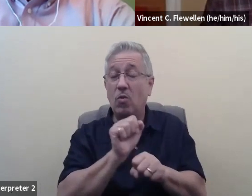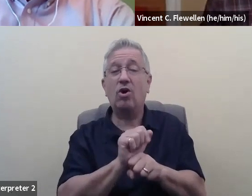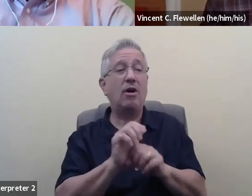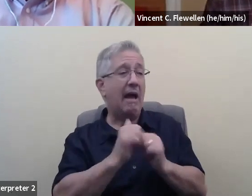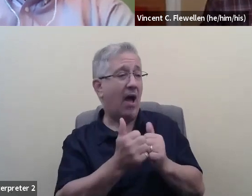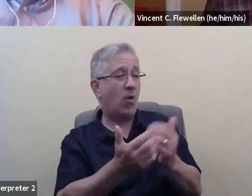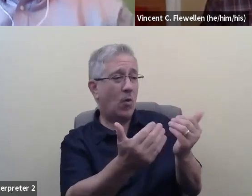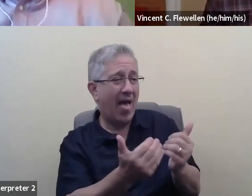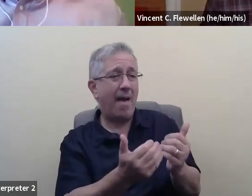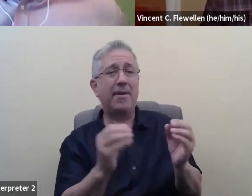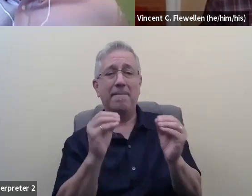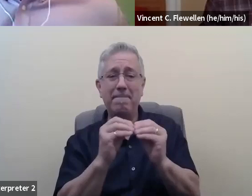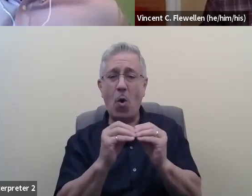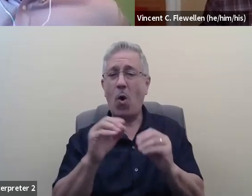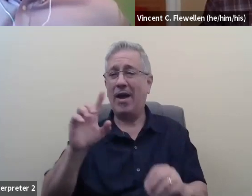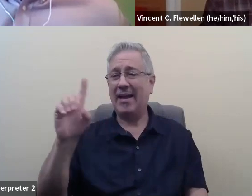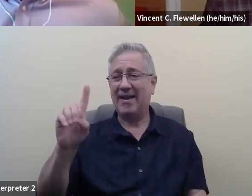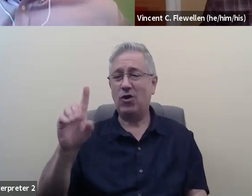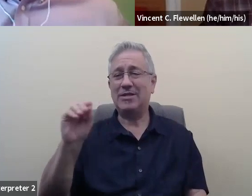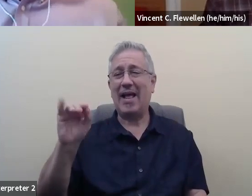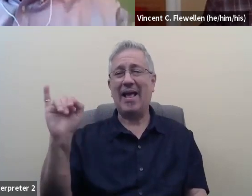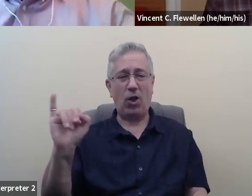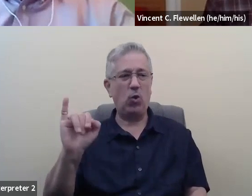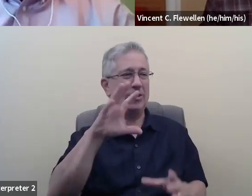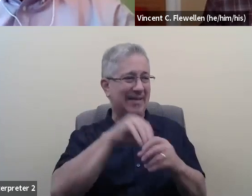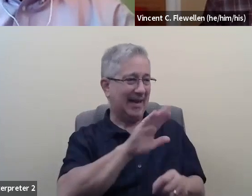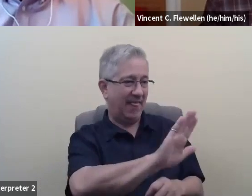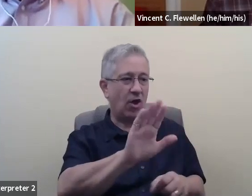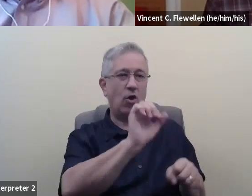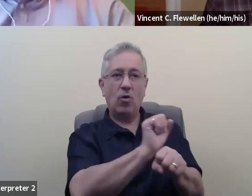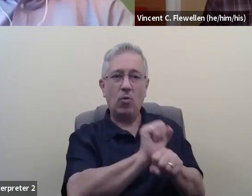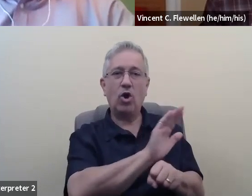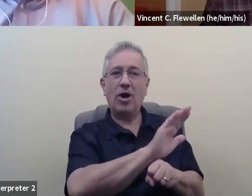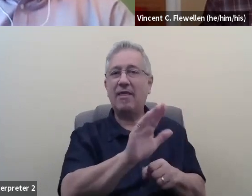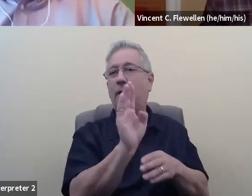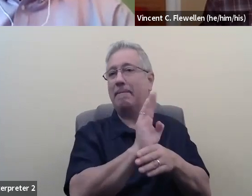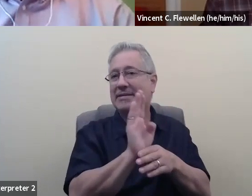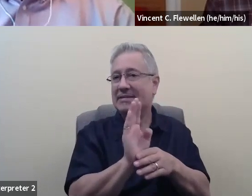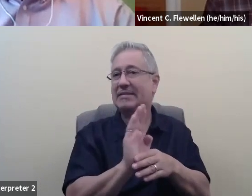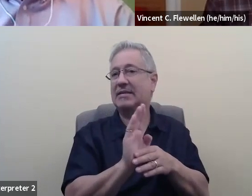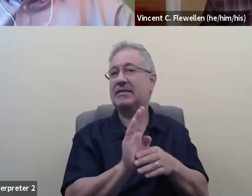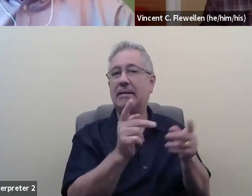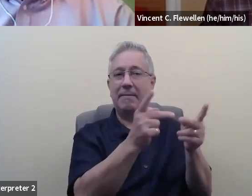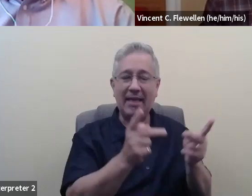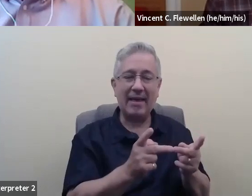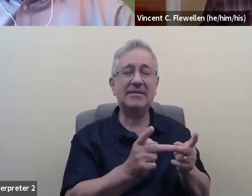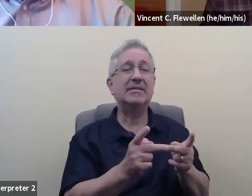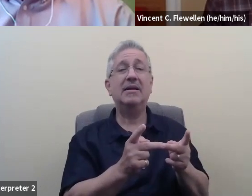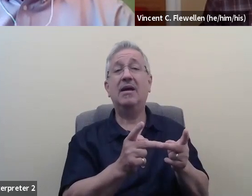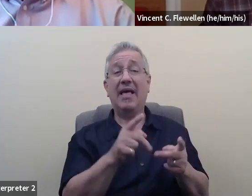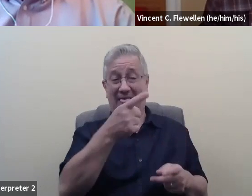advance diversity and inclusion throughout our organizations, our community, and of course, our community partners as